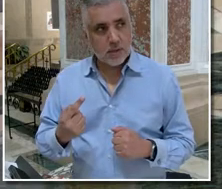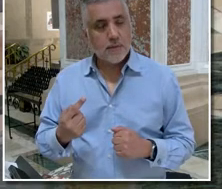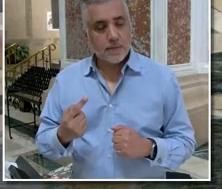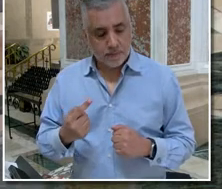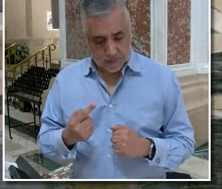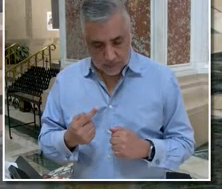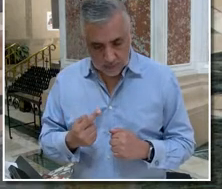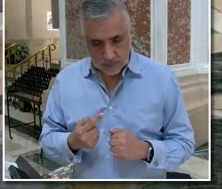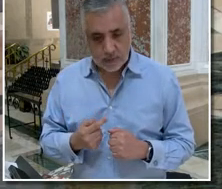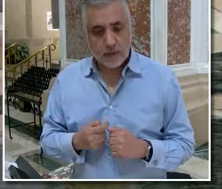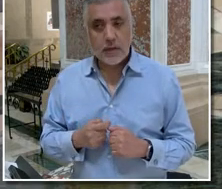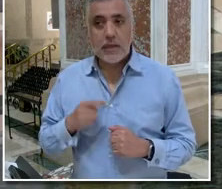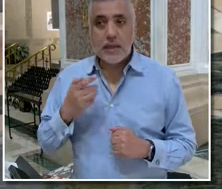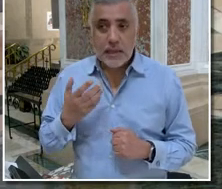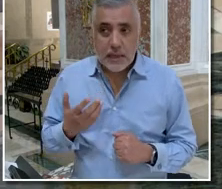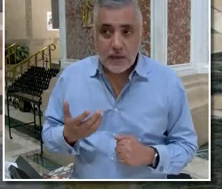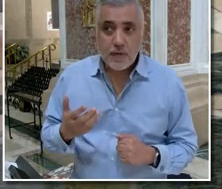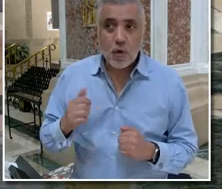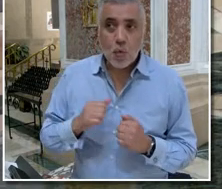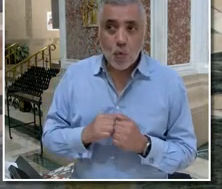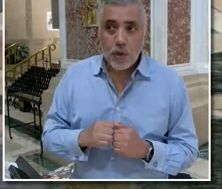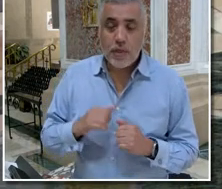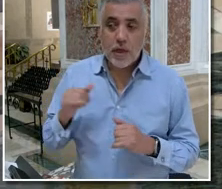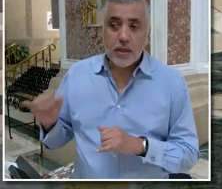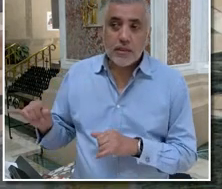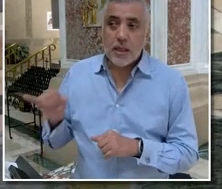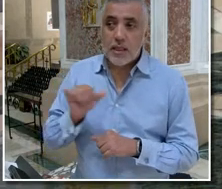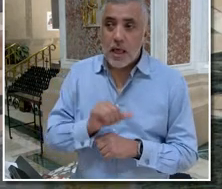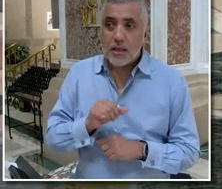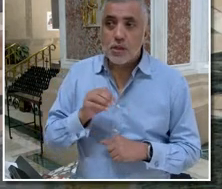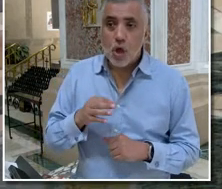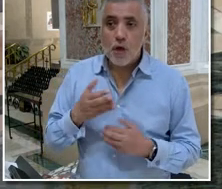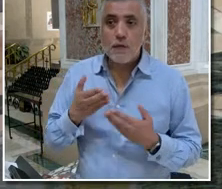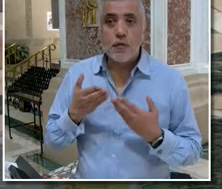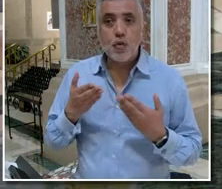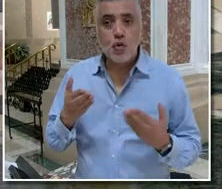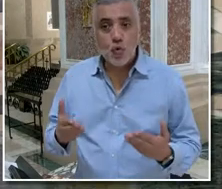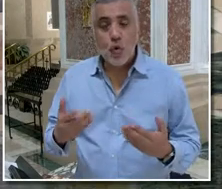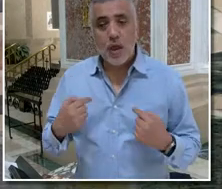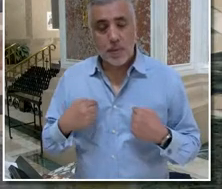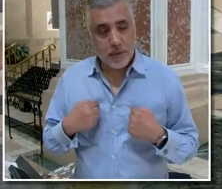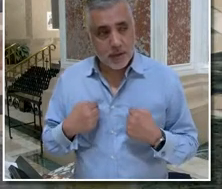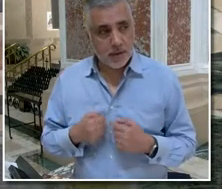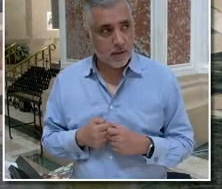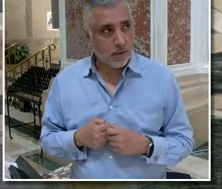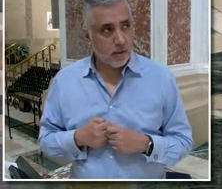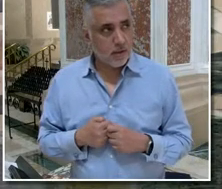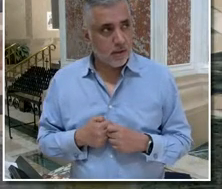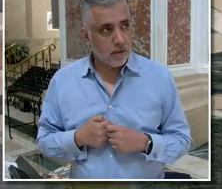Yes, even with the likes of you and me.